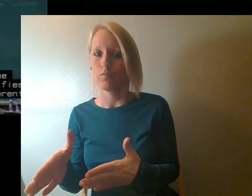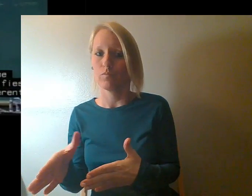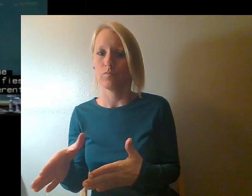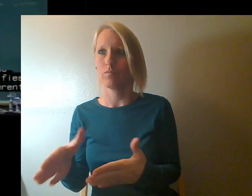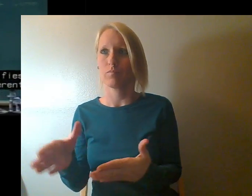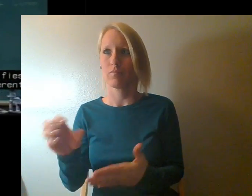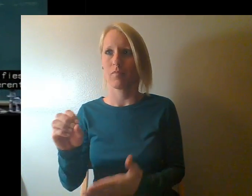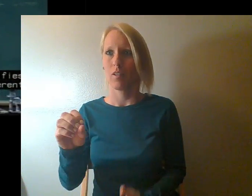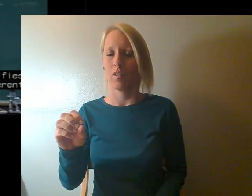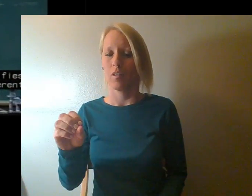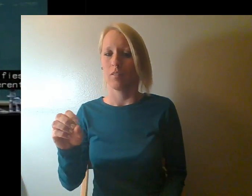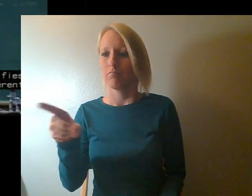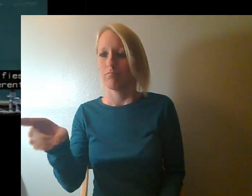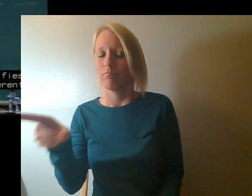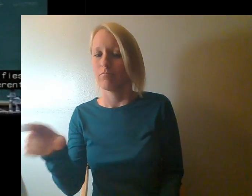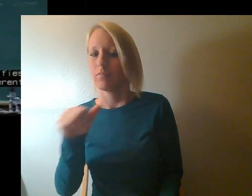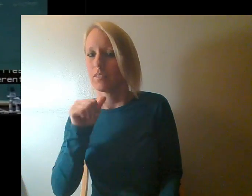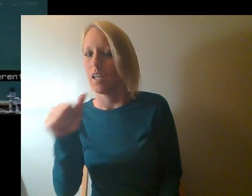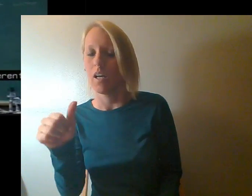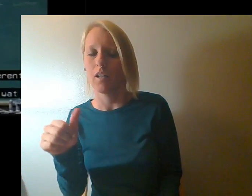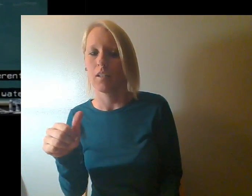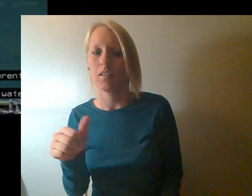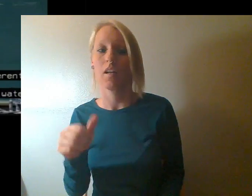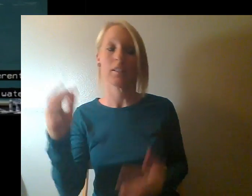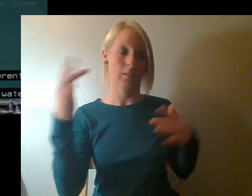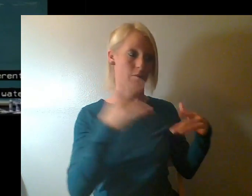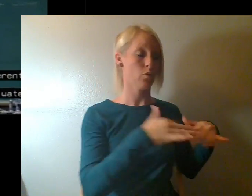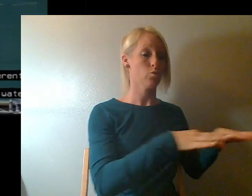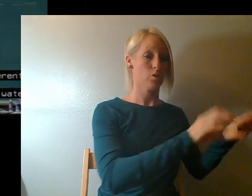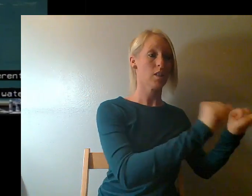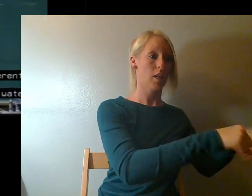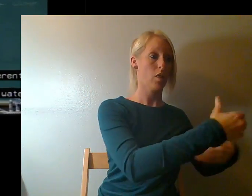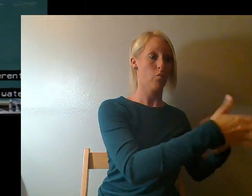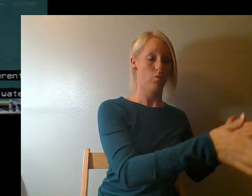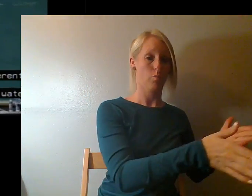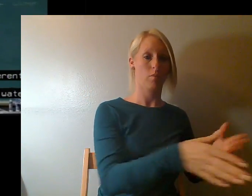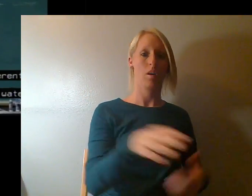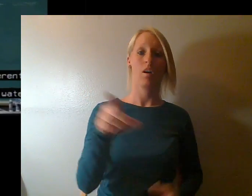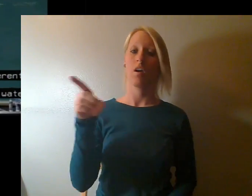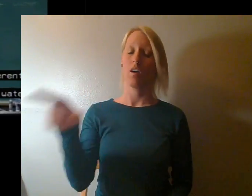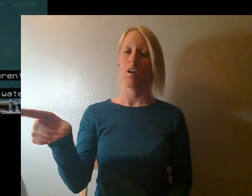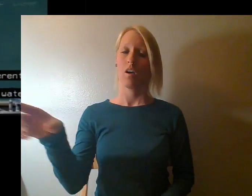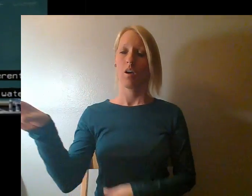It diffuses in the room. Osmosis is the movement of water